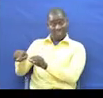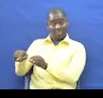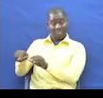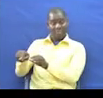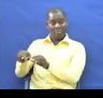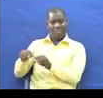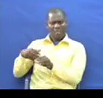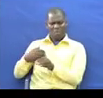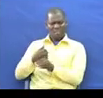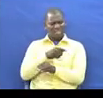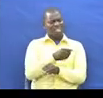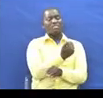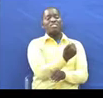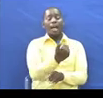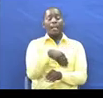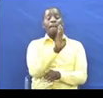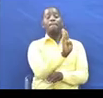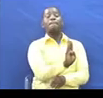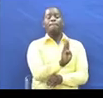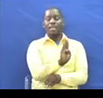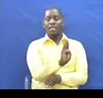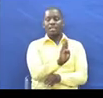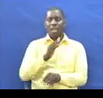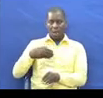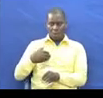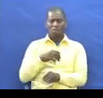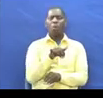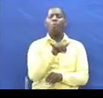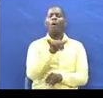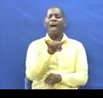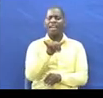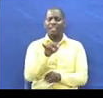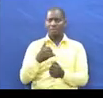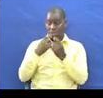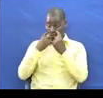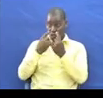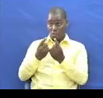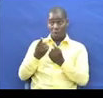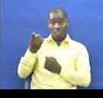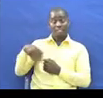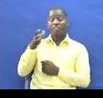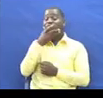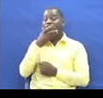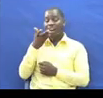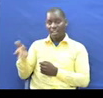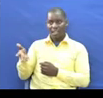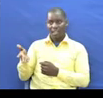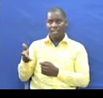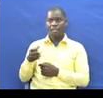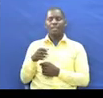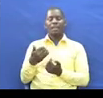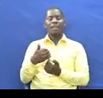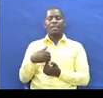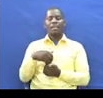Let this child here, b, is also related to y as it is shown there. C is related